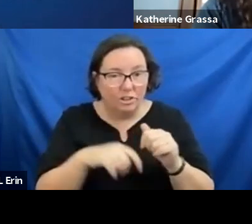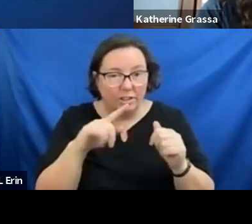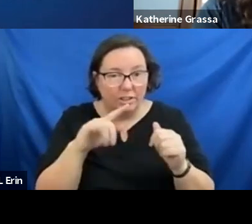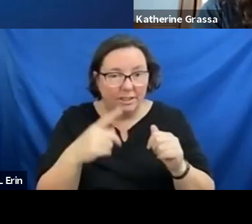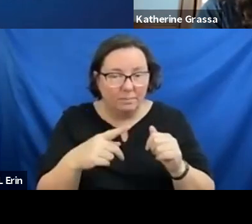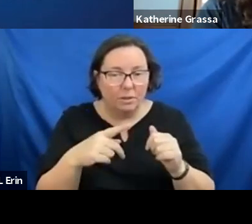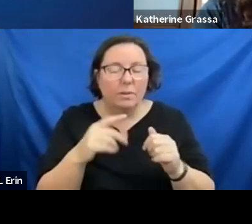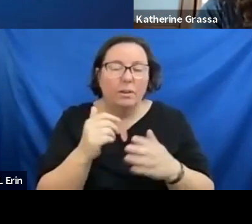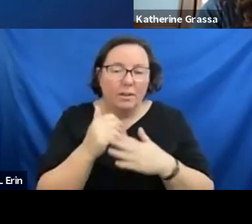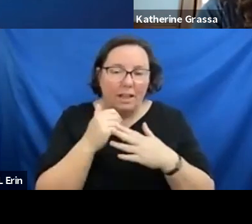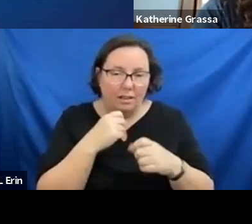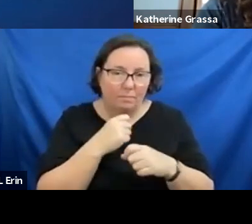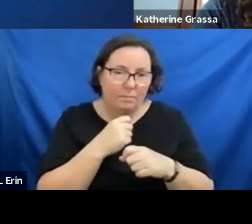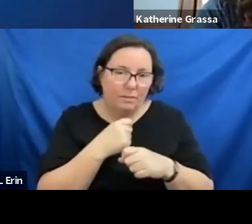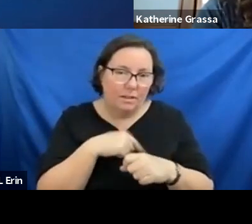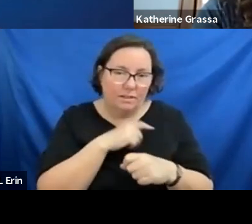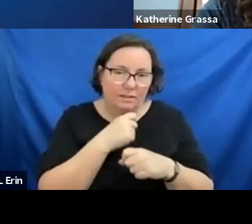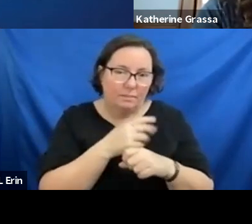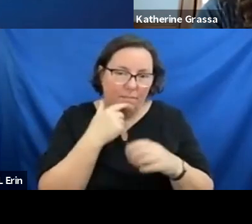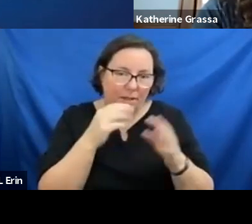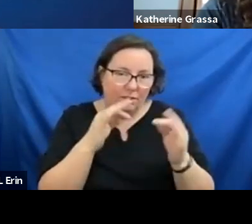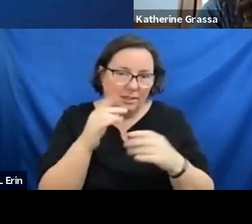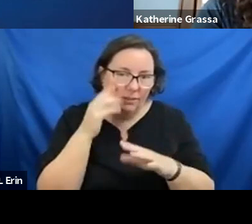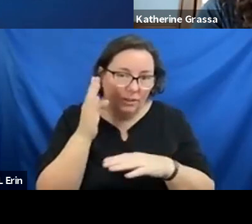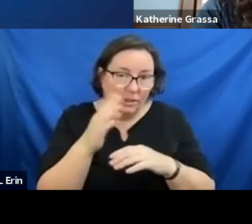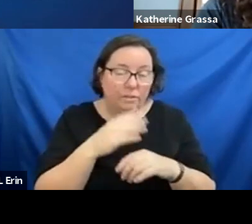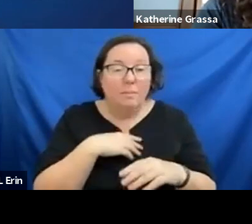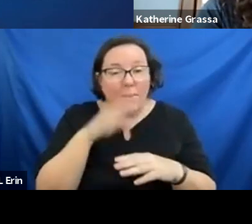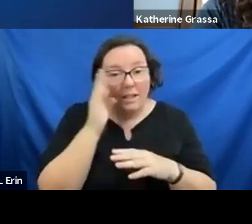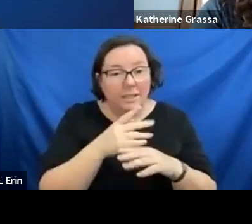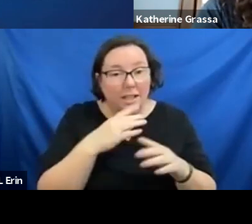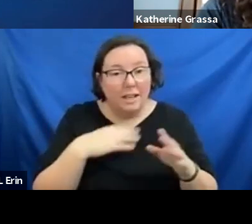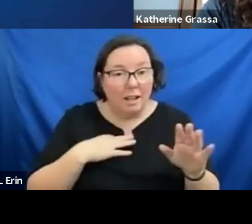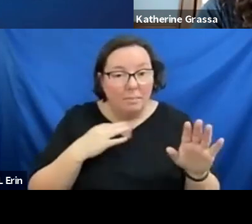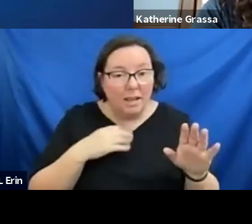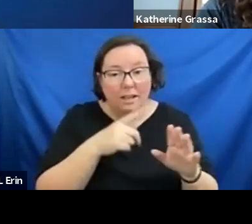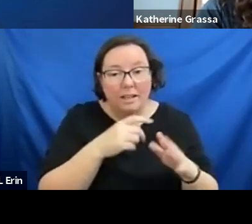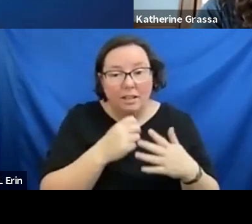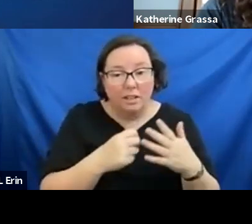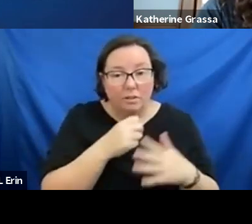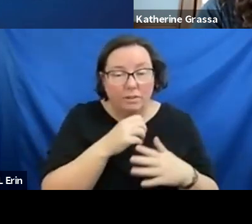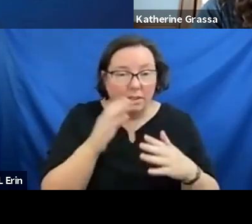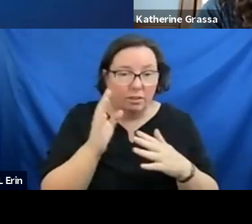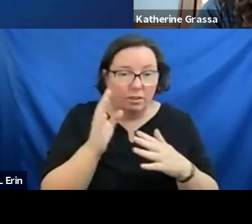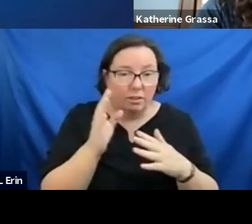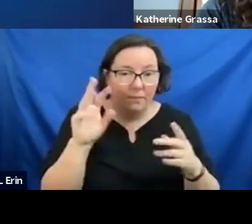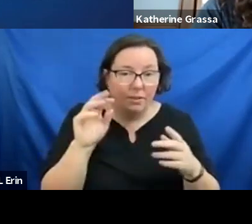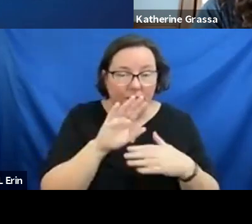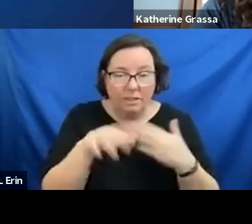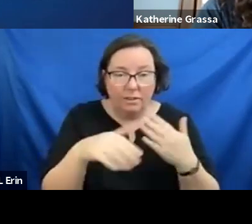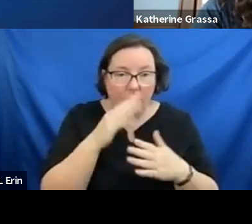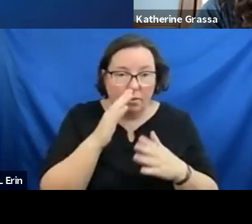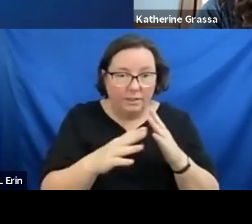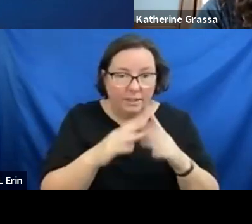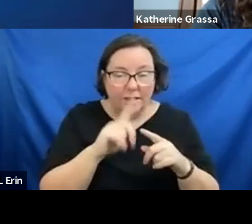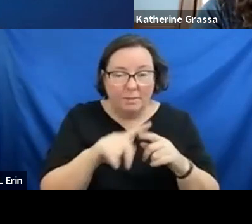to maintain rigor in the future. So when my son applied exam school, he ranked within the top 50 in the whole city. But